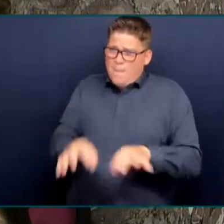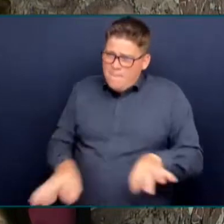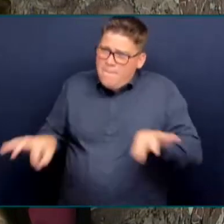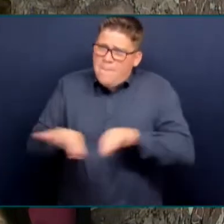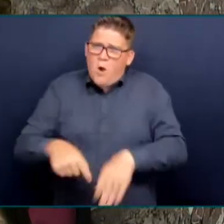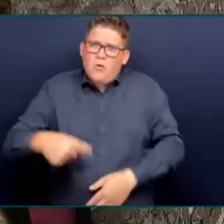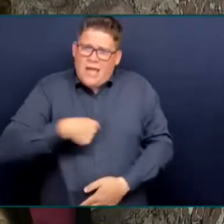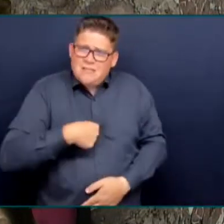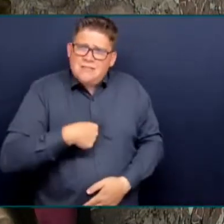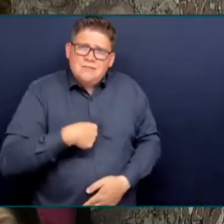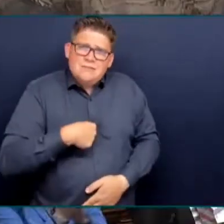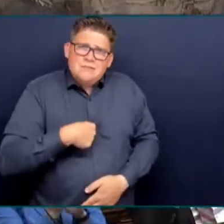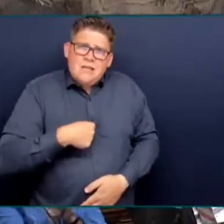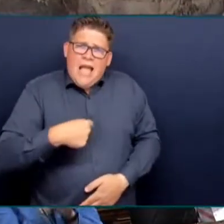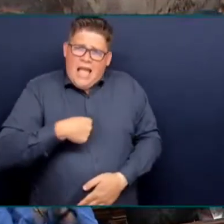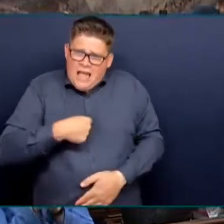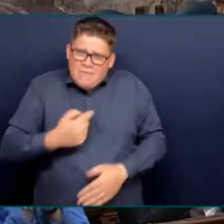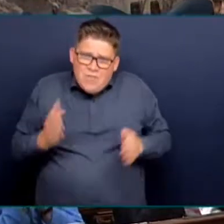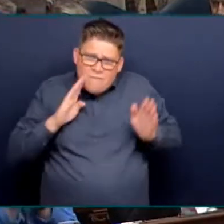for everybody.